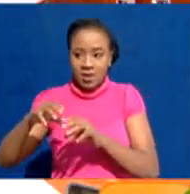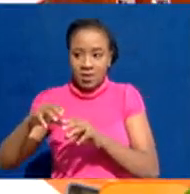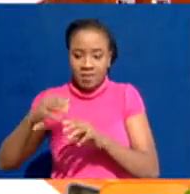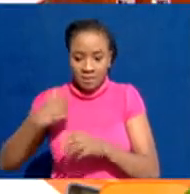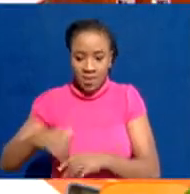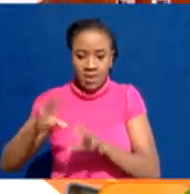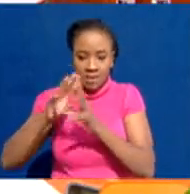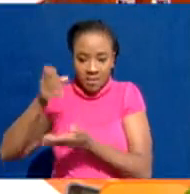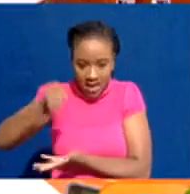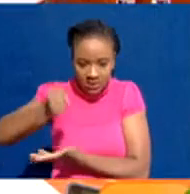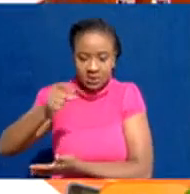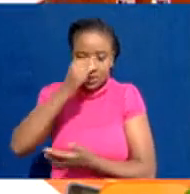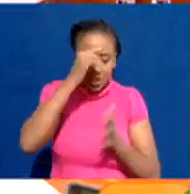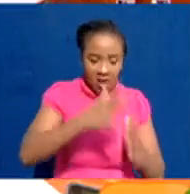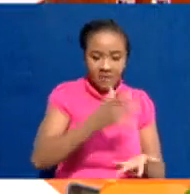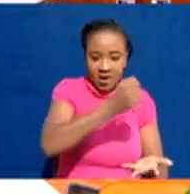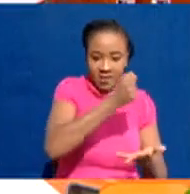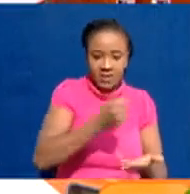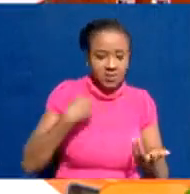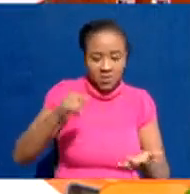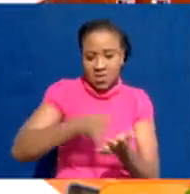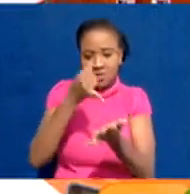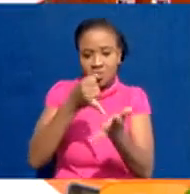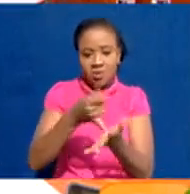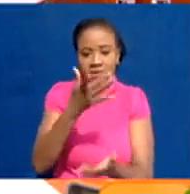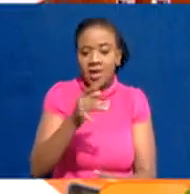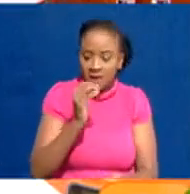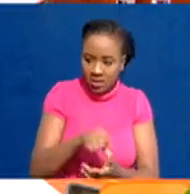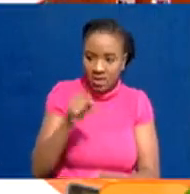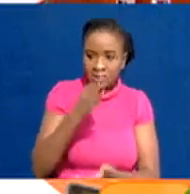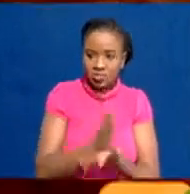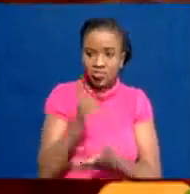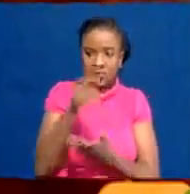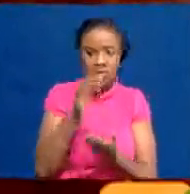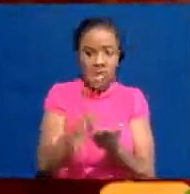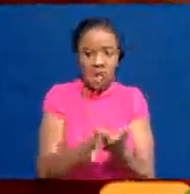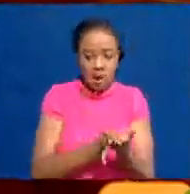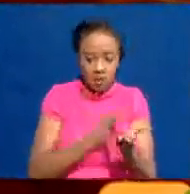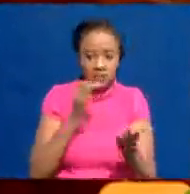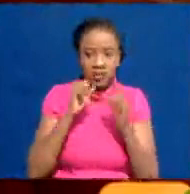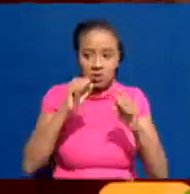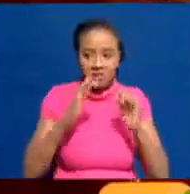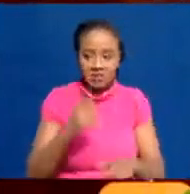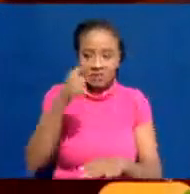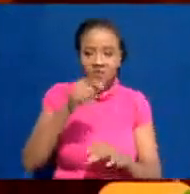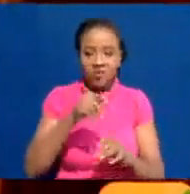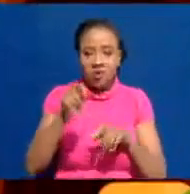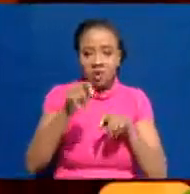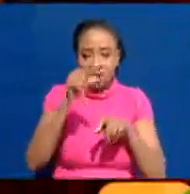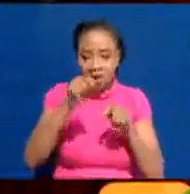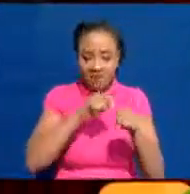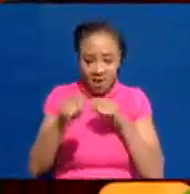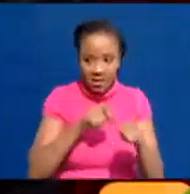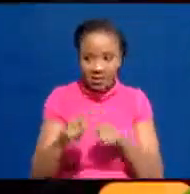governance. So now you agree with me? Yeah, he is the accounting officer. Yes. For governance. What? It can be taken now, you've seen it. Na sio